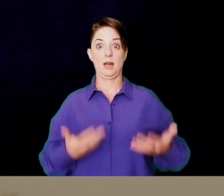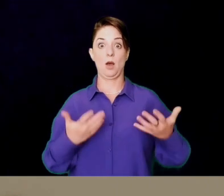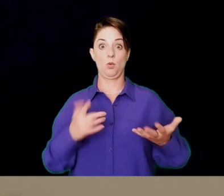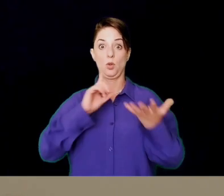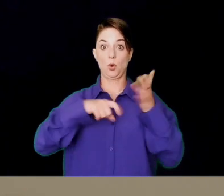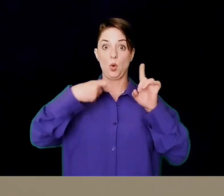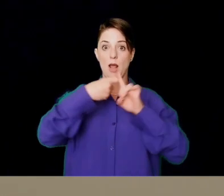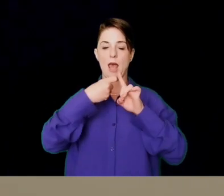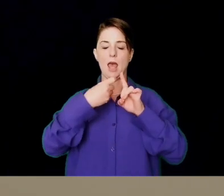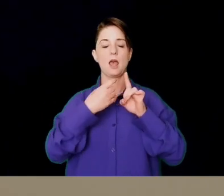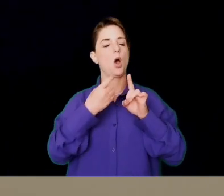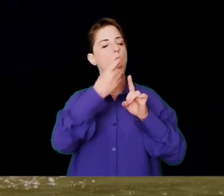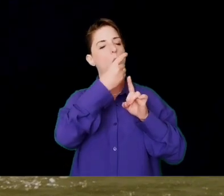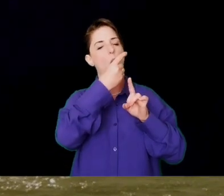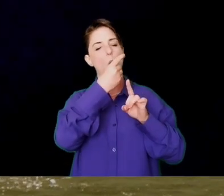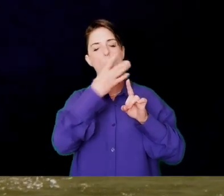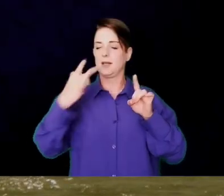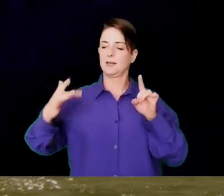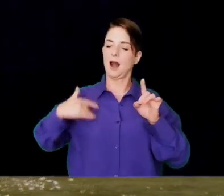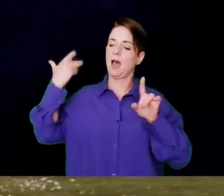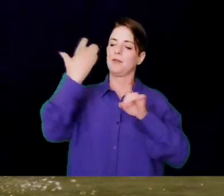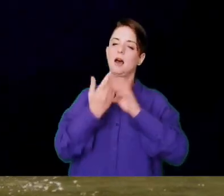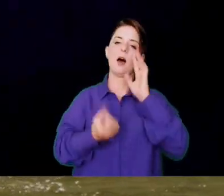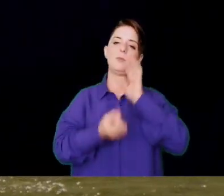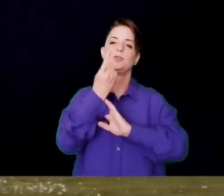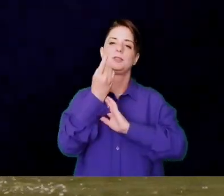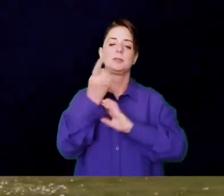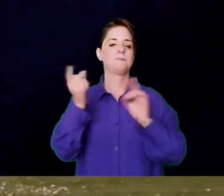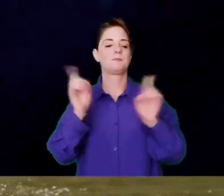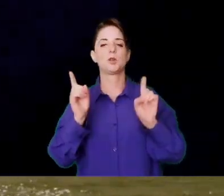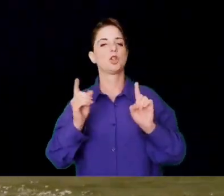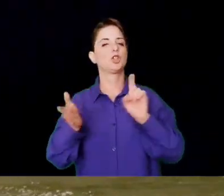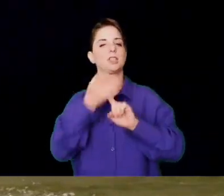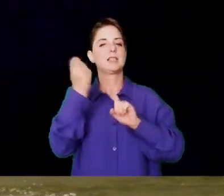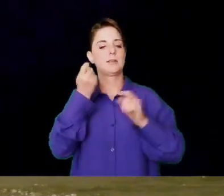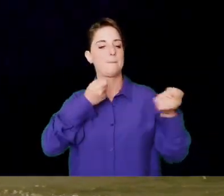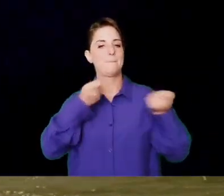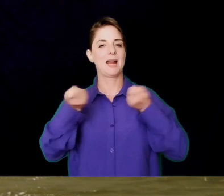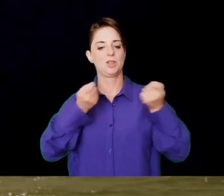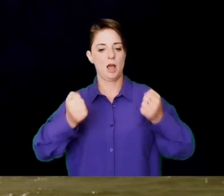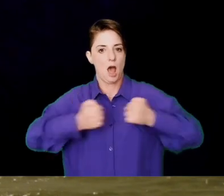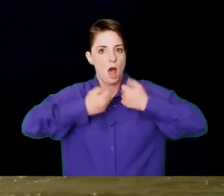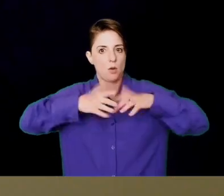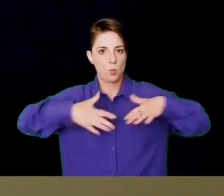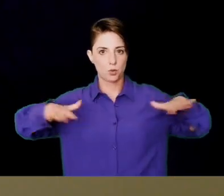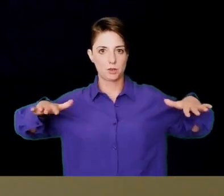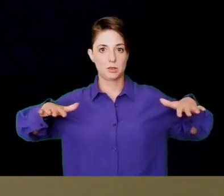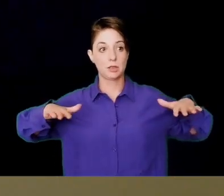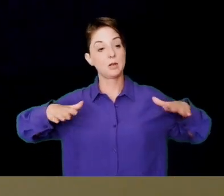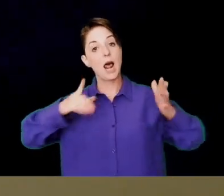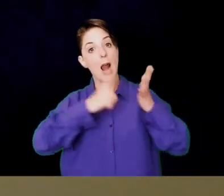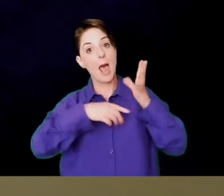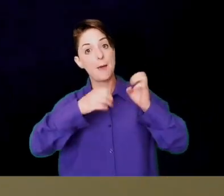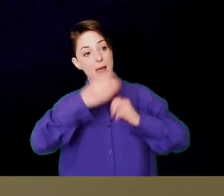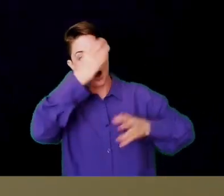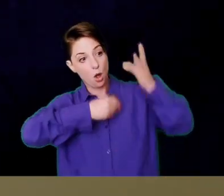Right now, the UK has a once-in-a-lifetime opportunity to successfully manage our own waters. Can we use the